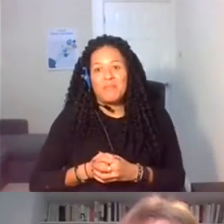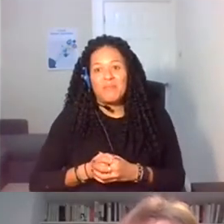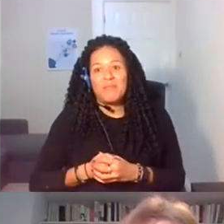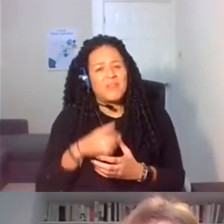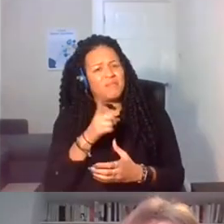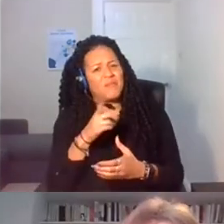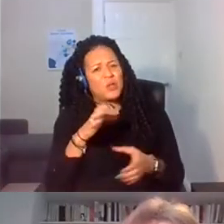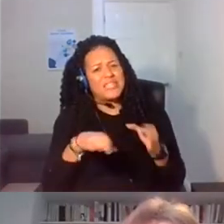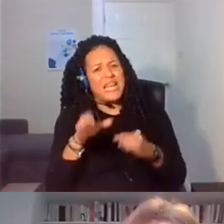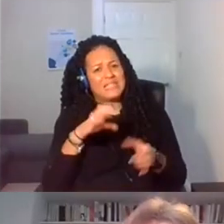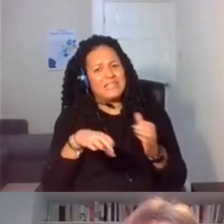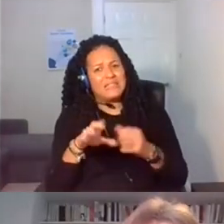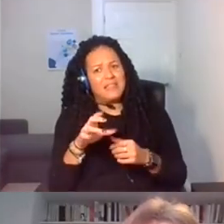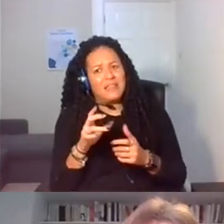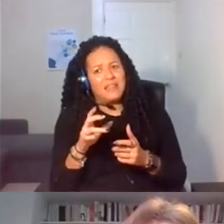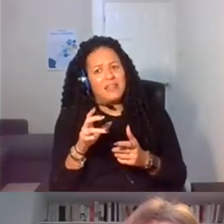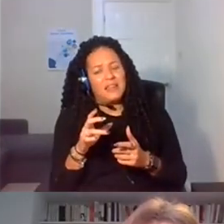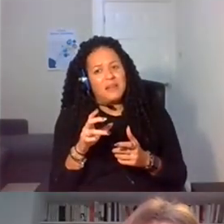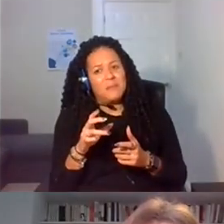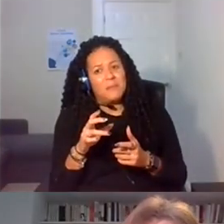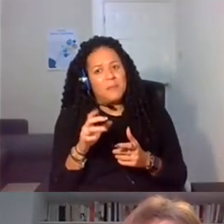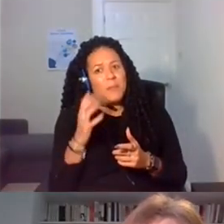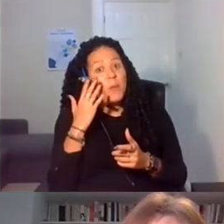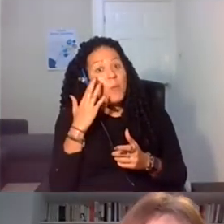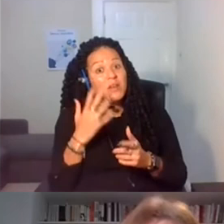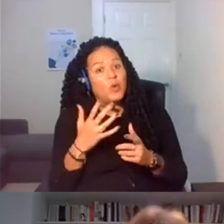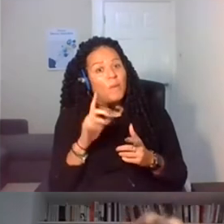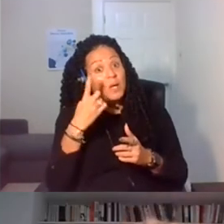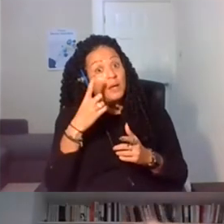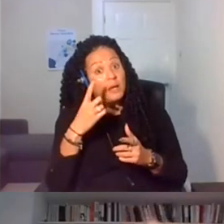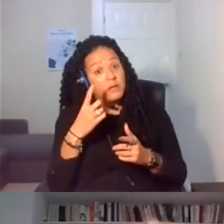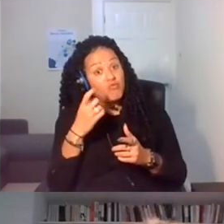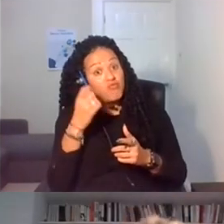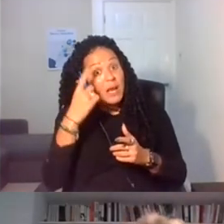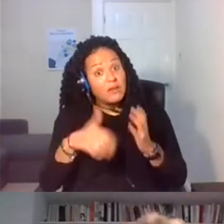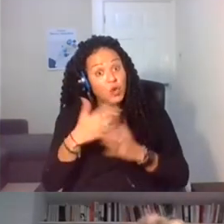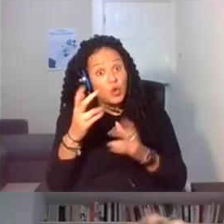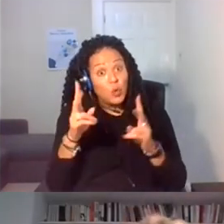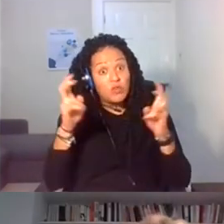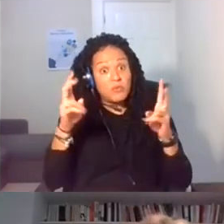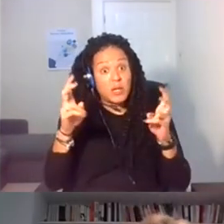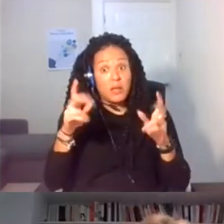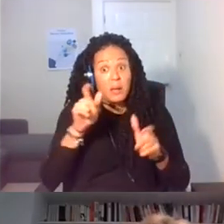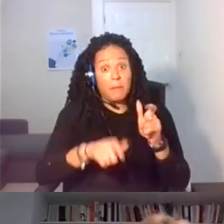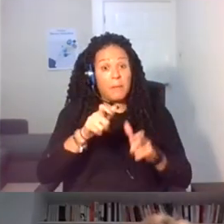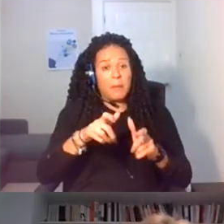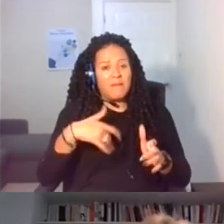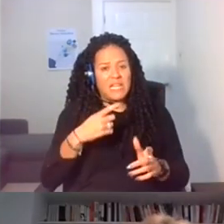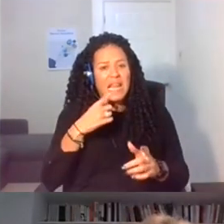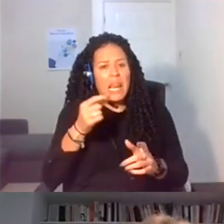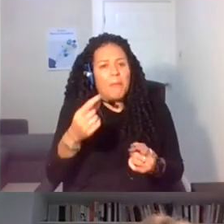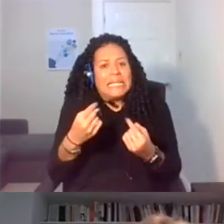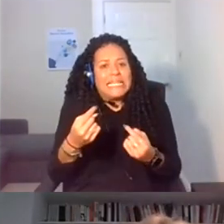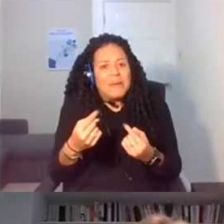think that when you first discover a new topic, a new subject, it can be, people can feel a bit